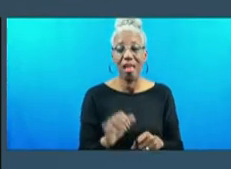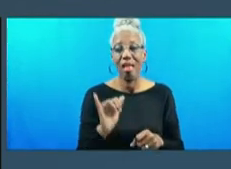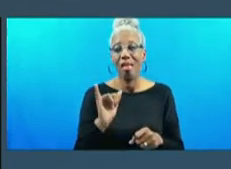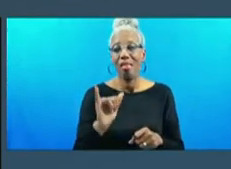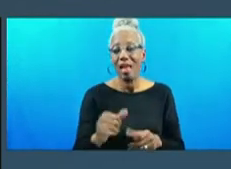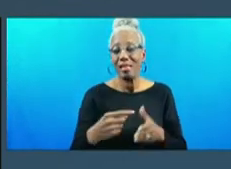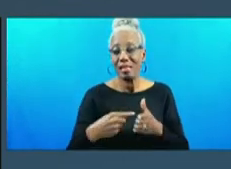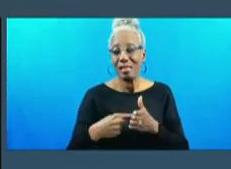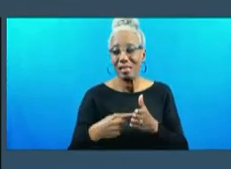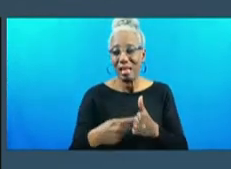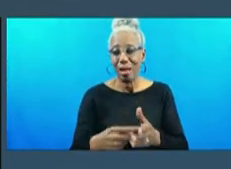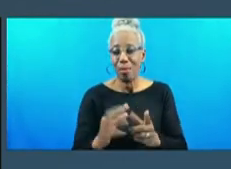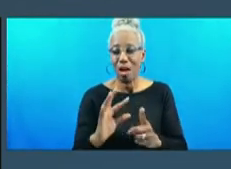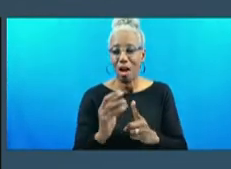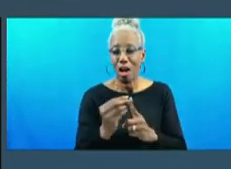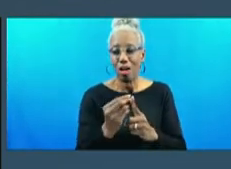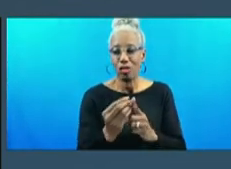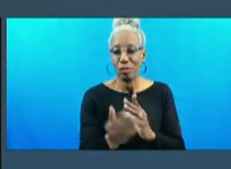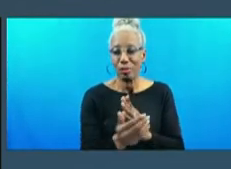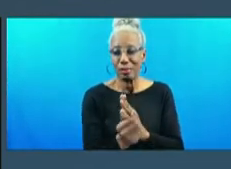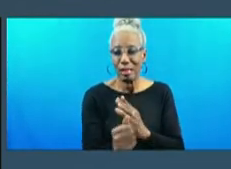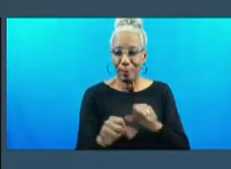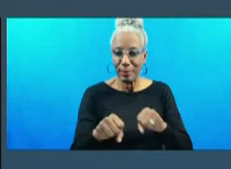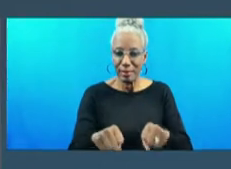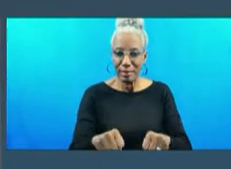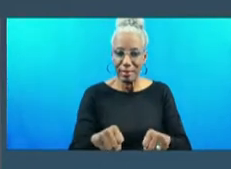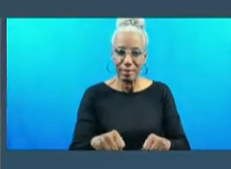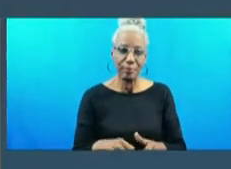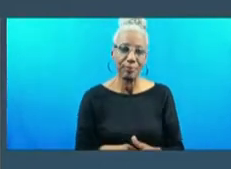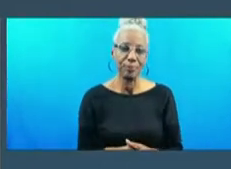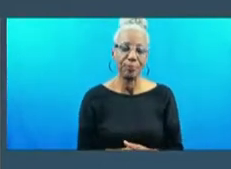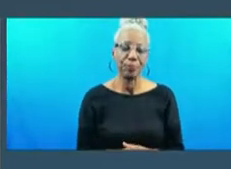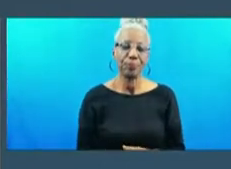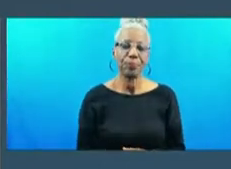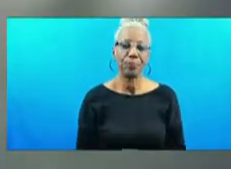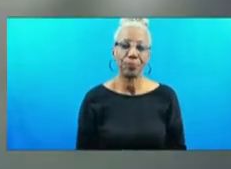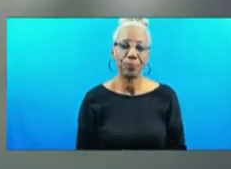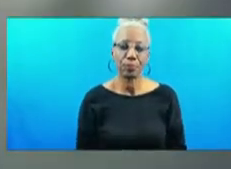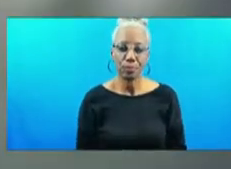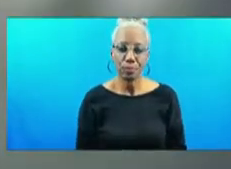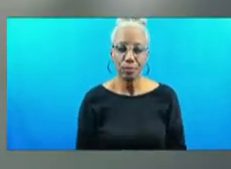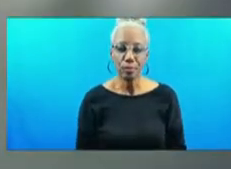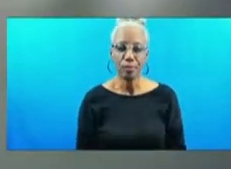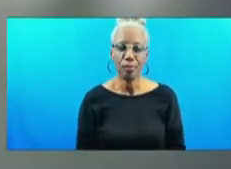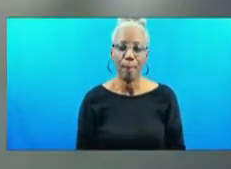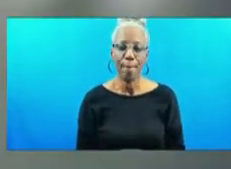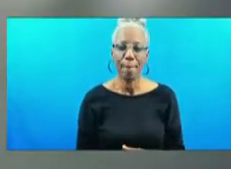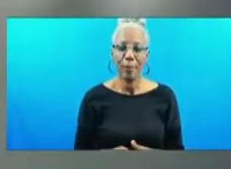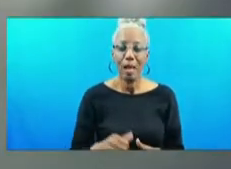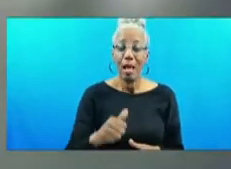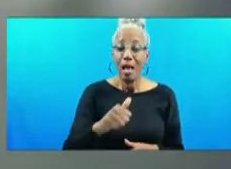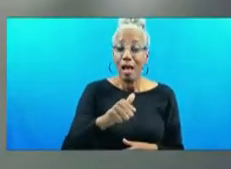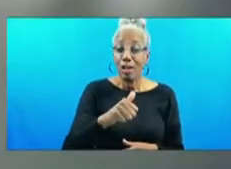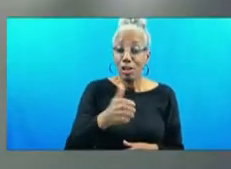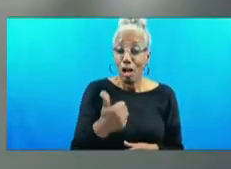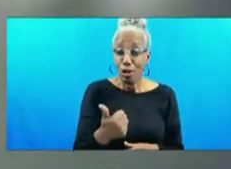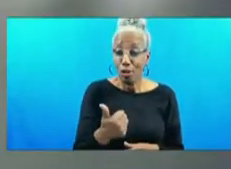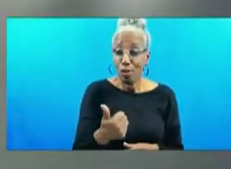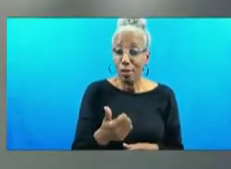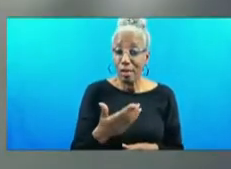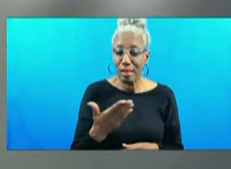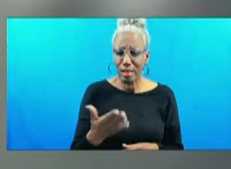You know, one thing, Dr. McKnight, that I know you're very familiar with is from last year is